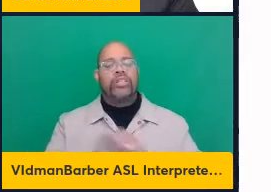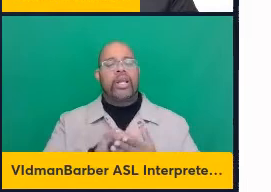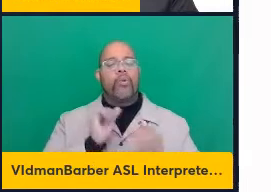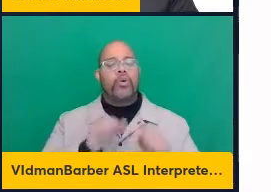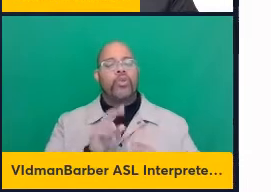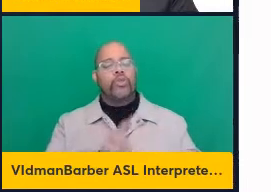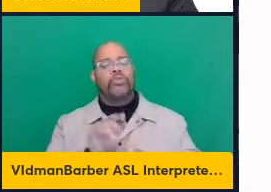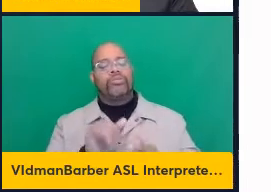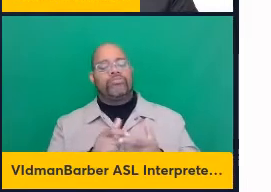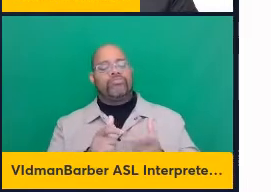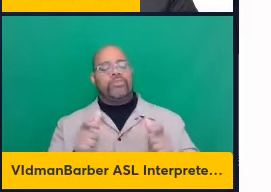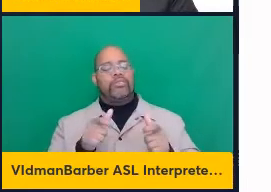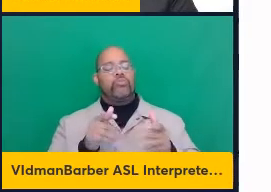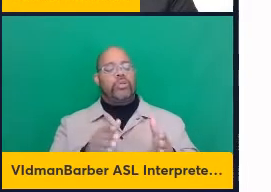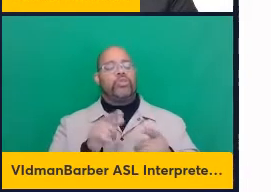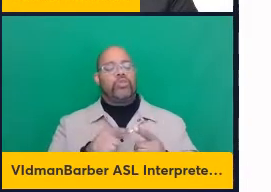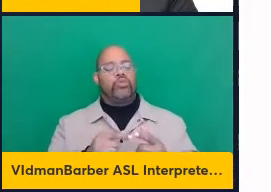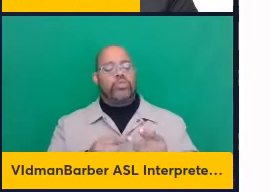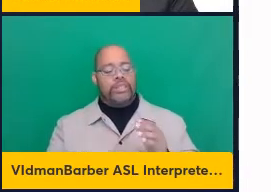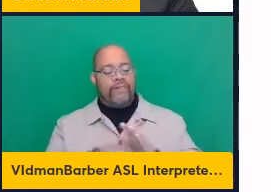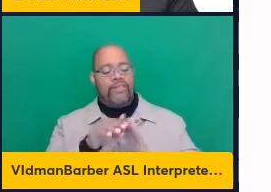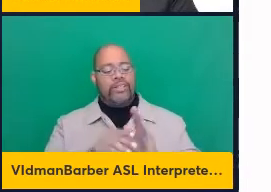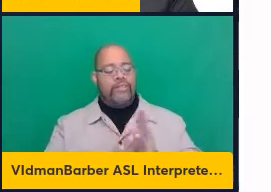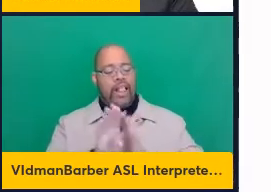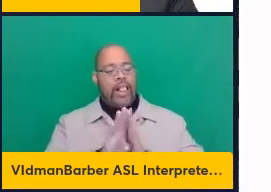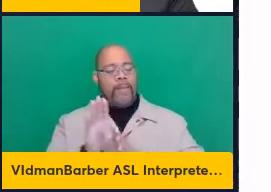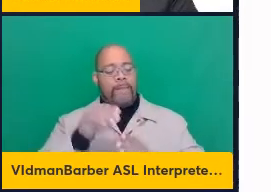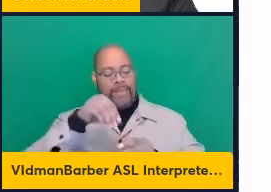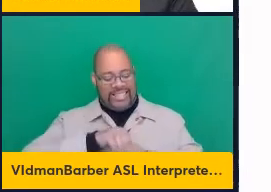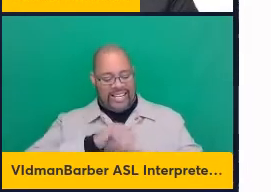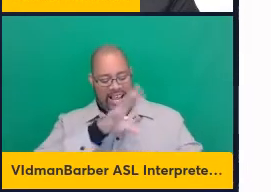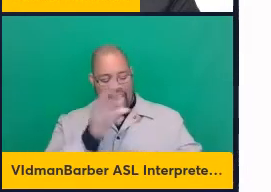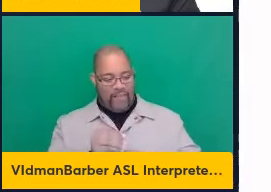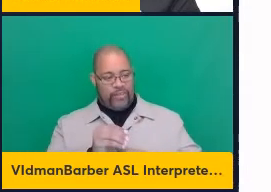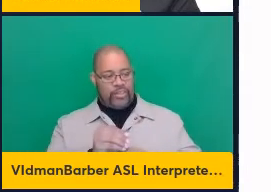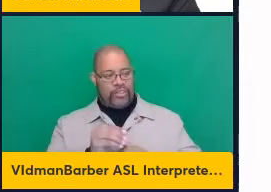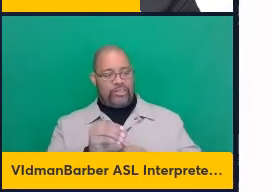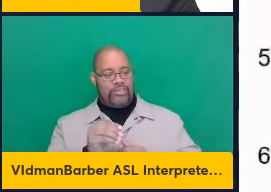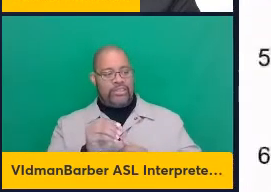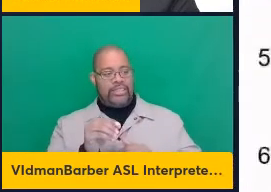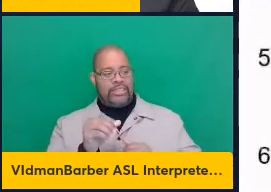use as a vehicle to develop homegrown, globally competitive African science leaders.